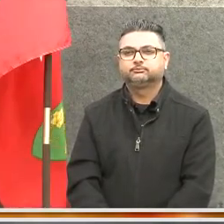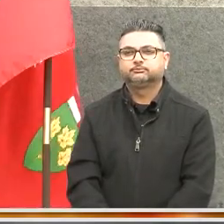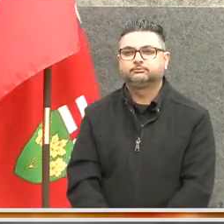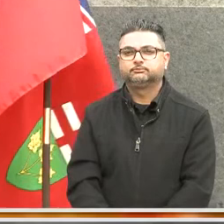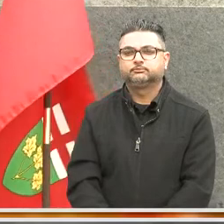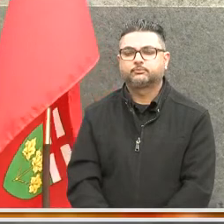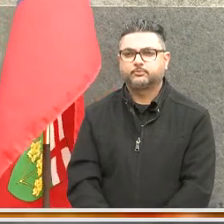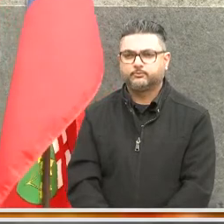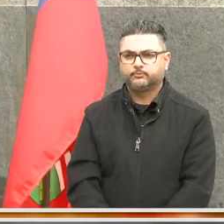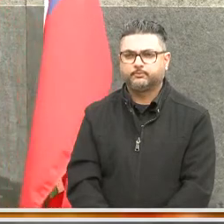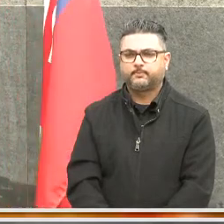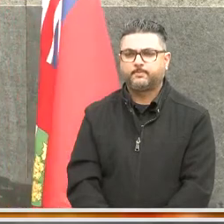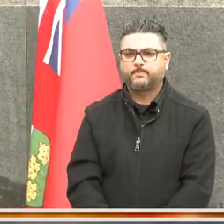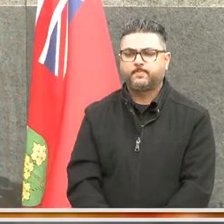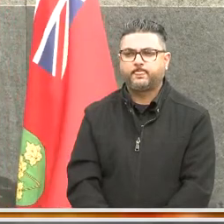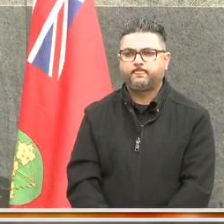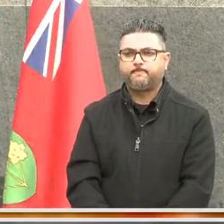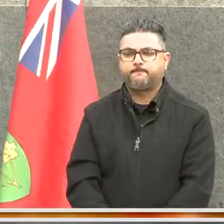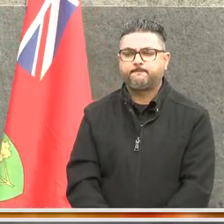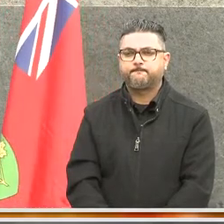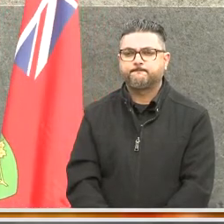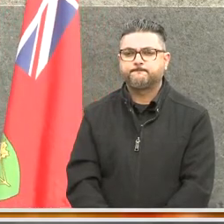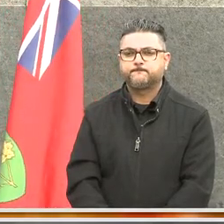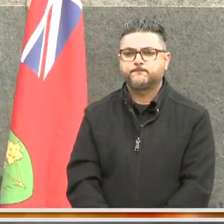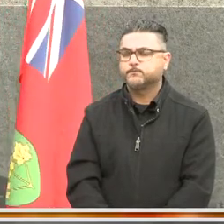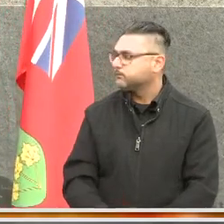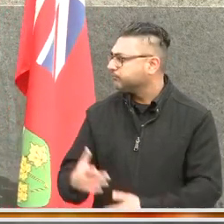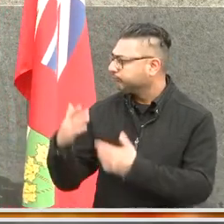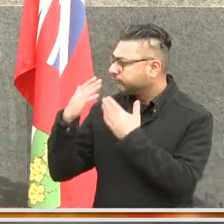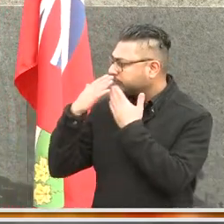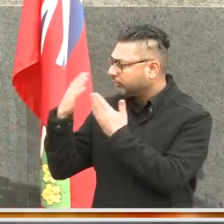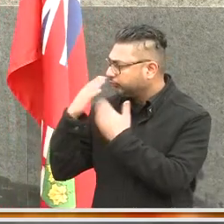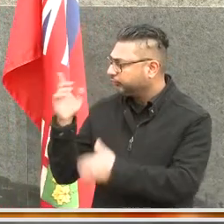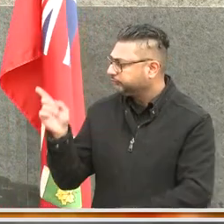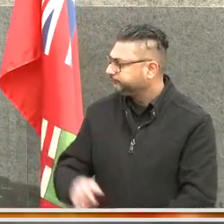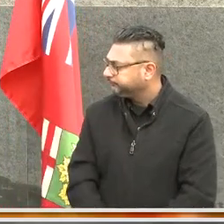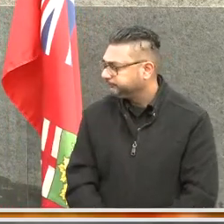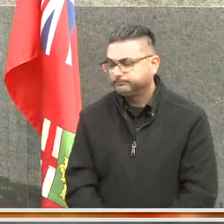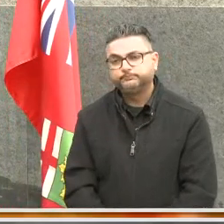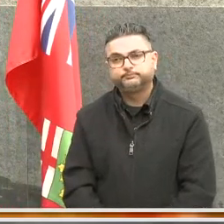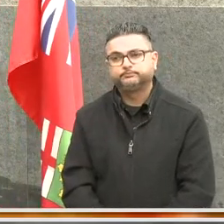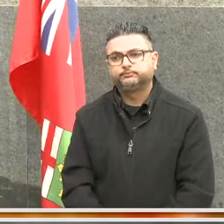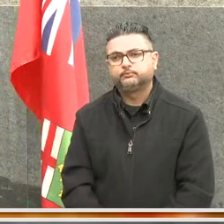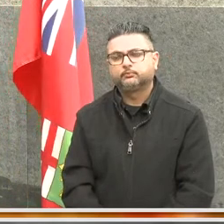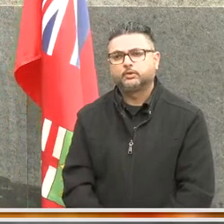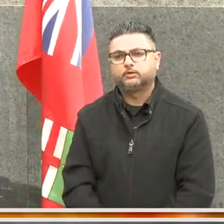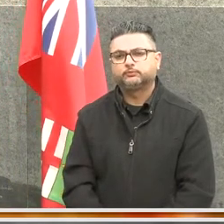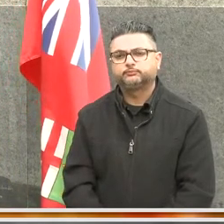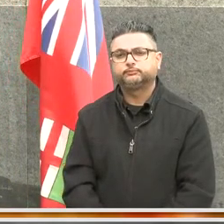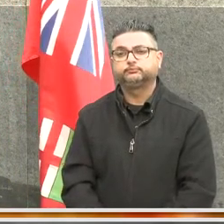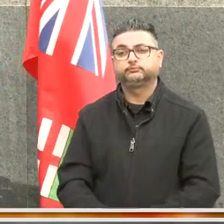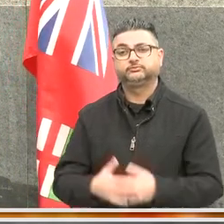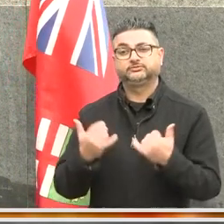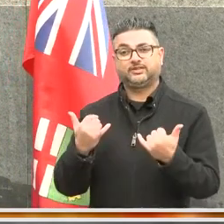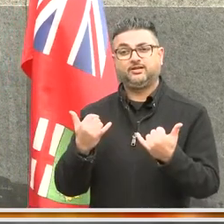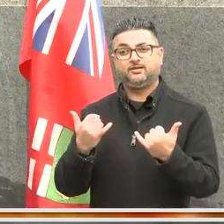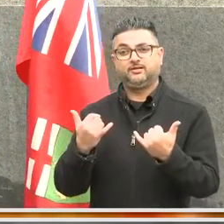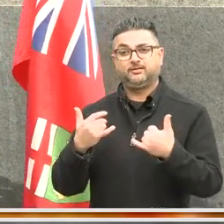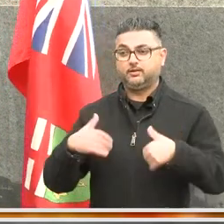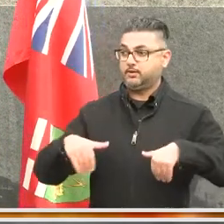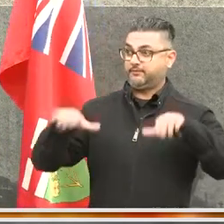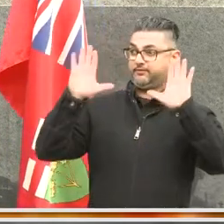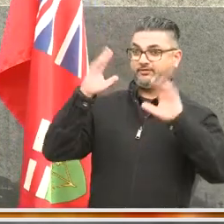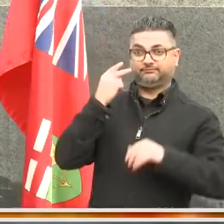Merci, thank you. The memory of sacrifice is also preserved by the youth of our nation, and